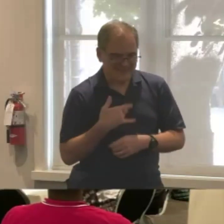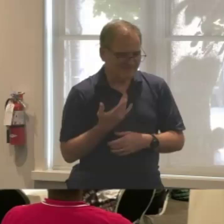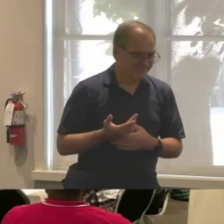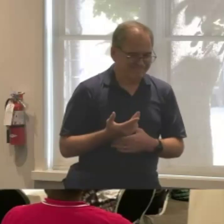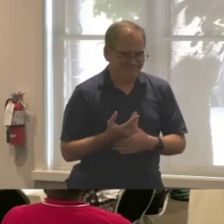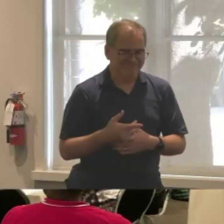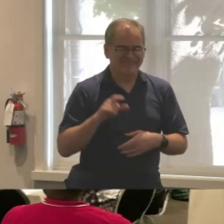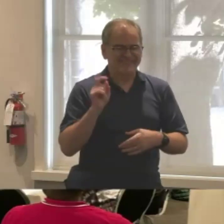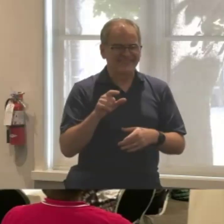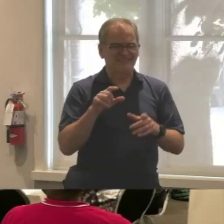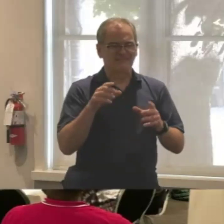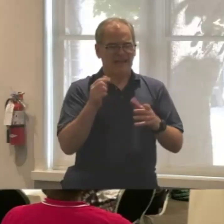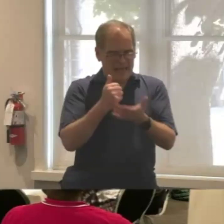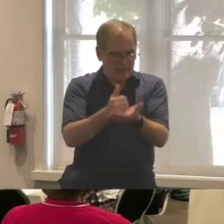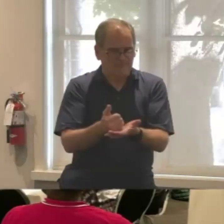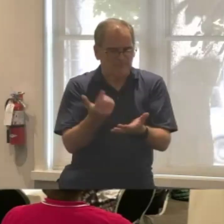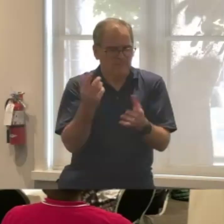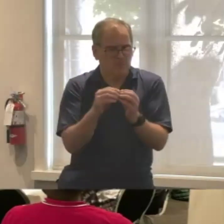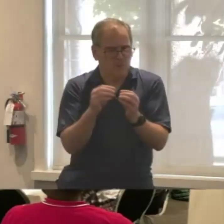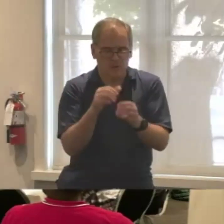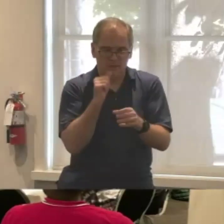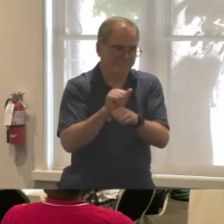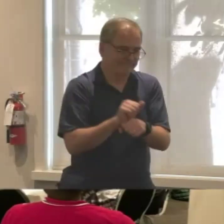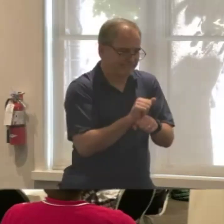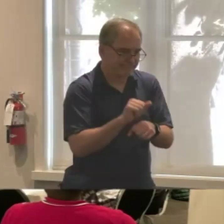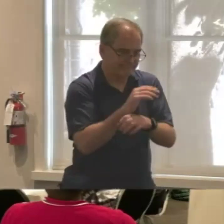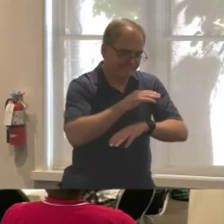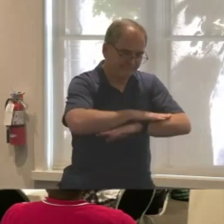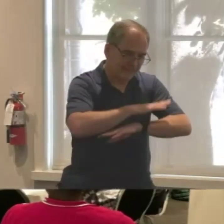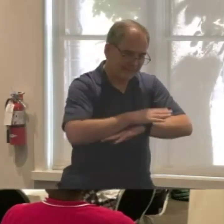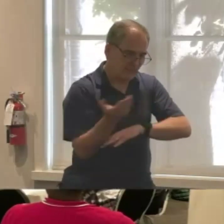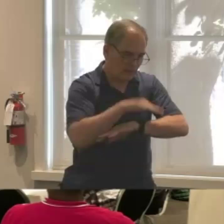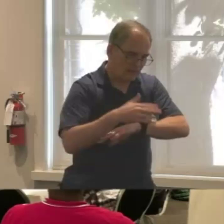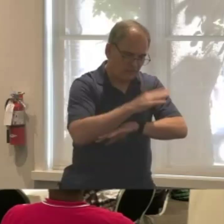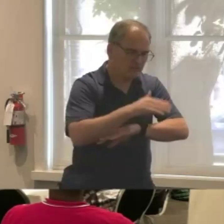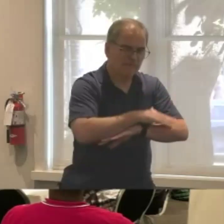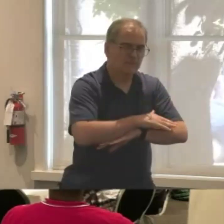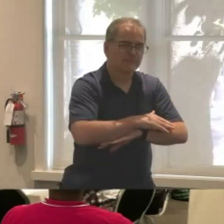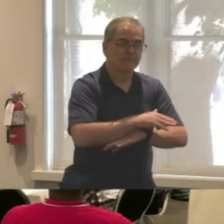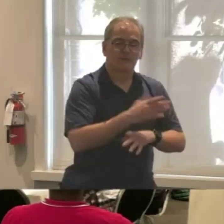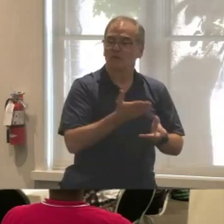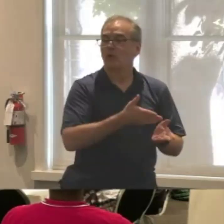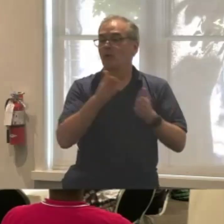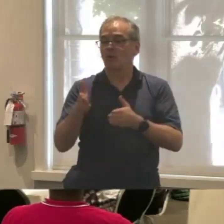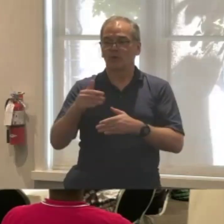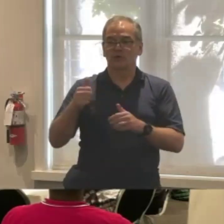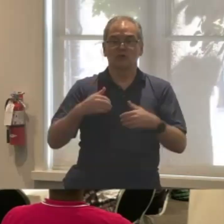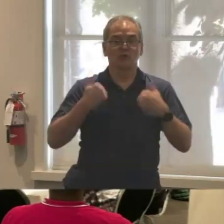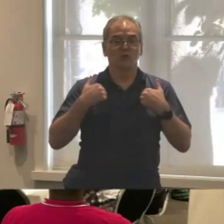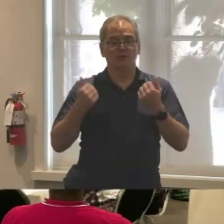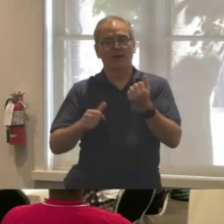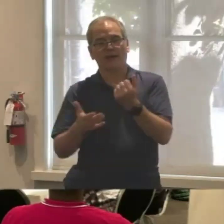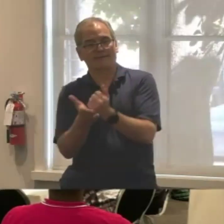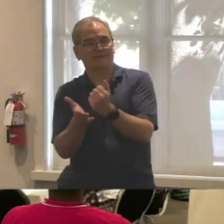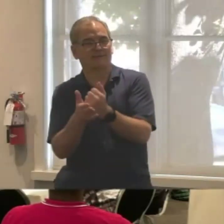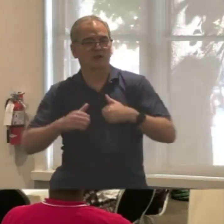he didn't want to be tied to the desk any longer. So Mijan applied to youth, assisting youth,